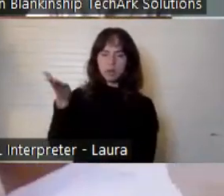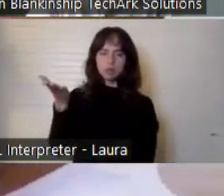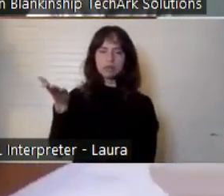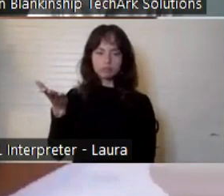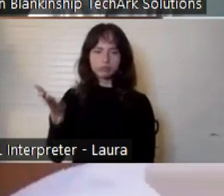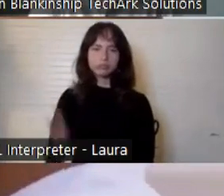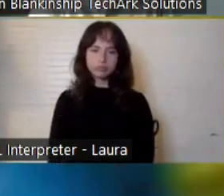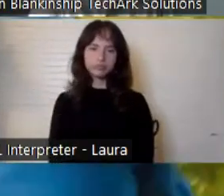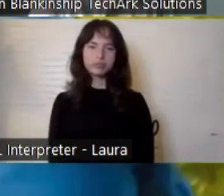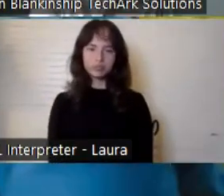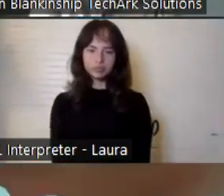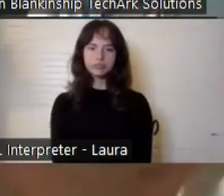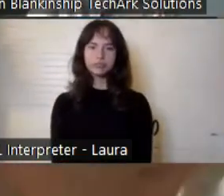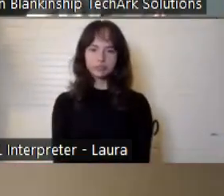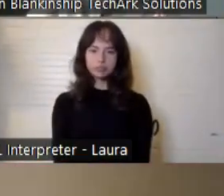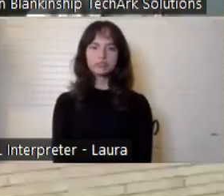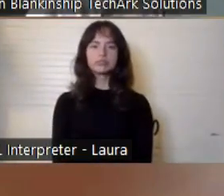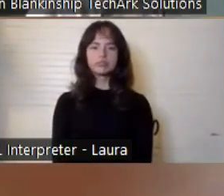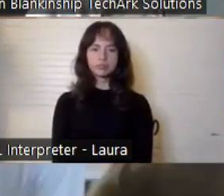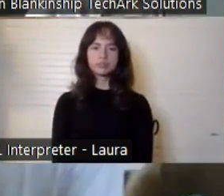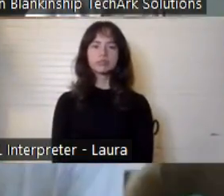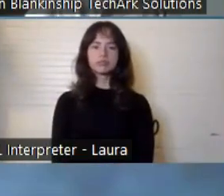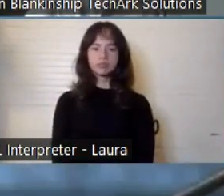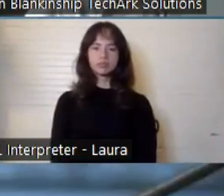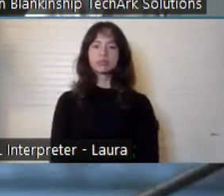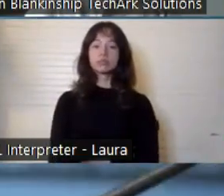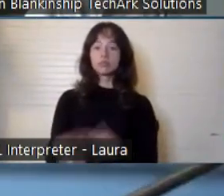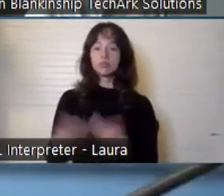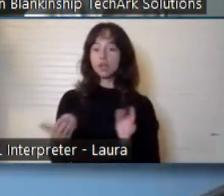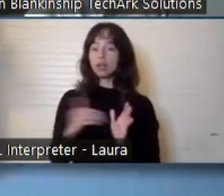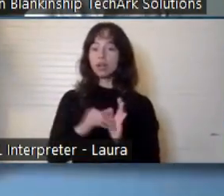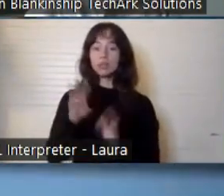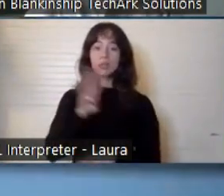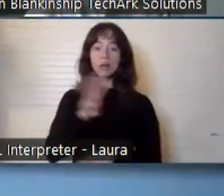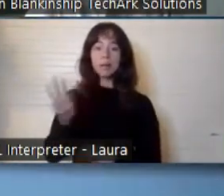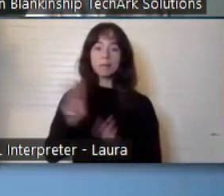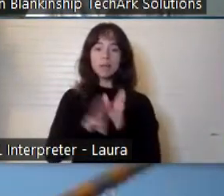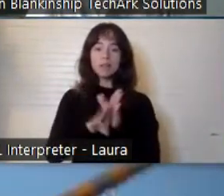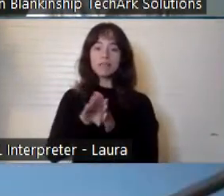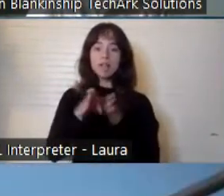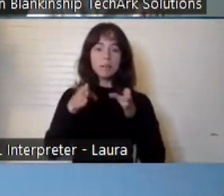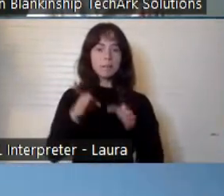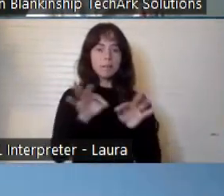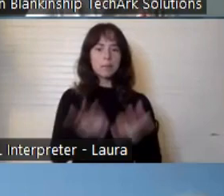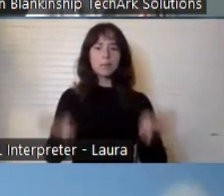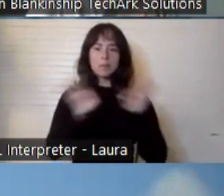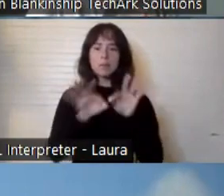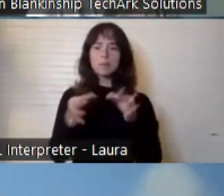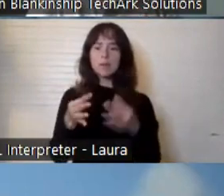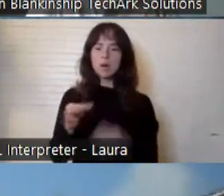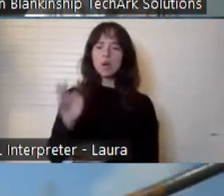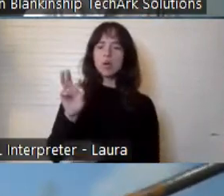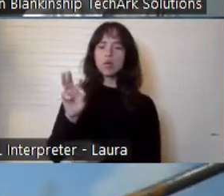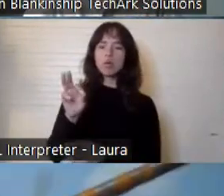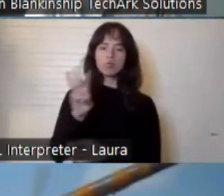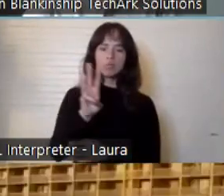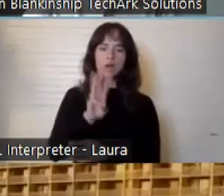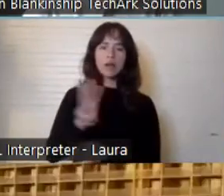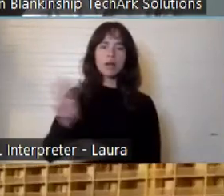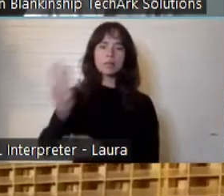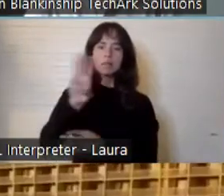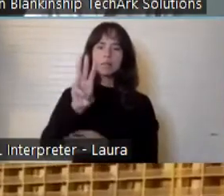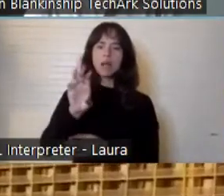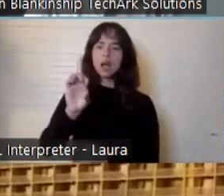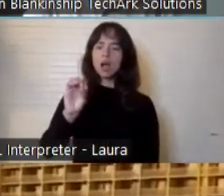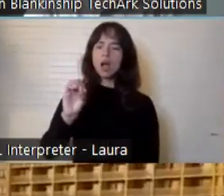of with website development. We're always taking into consideration things like search engine optimization. So we want to make sure that the website, when